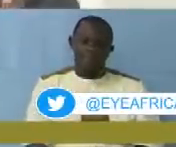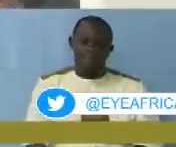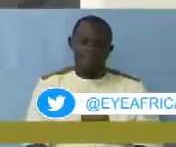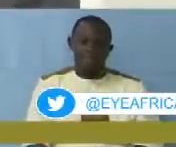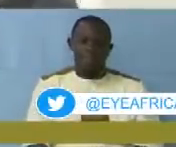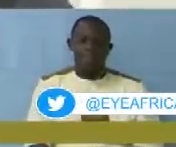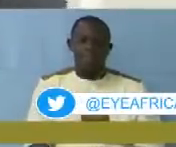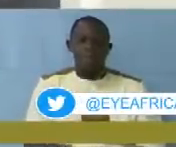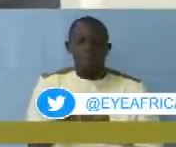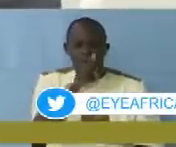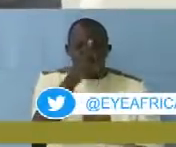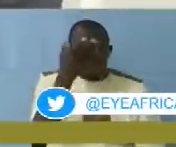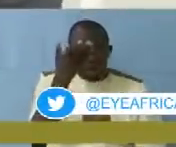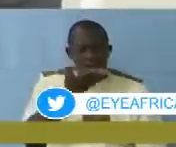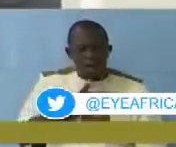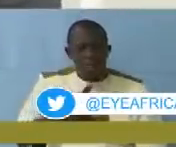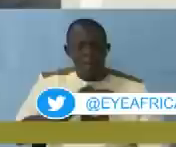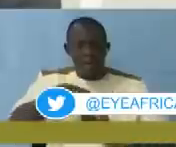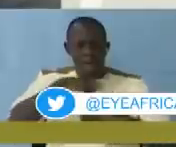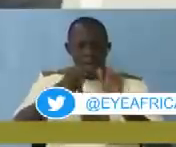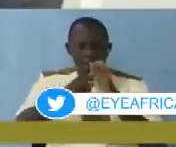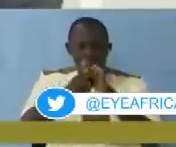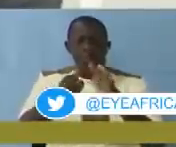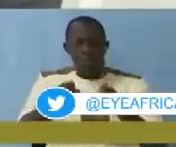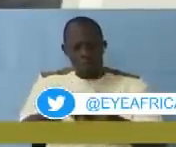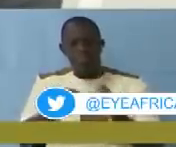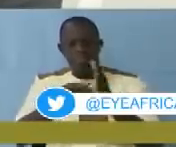Do you have management meetings at the NIA?